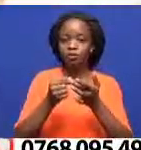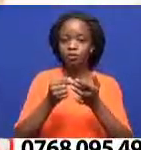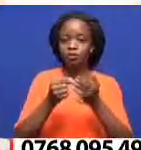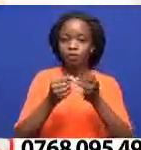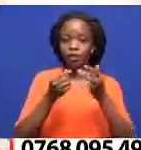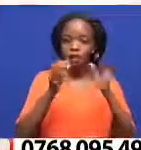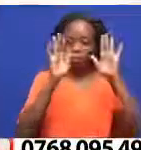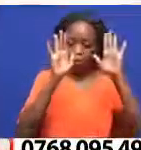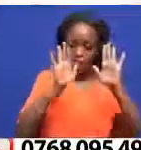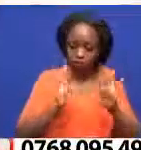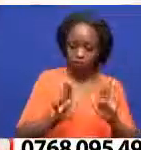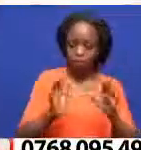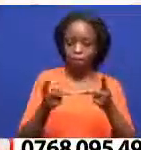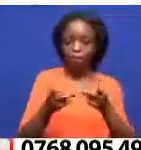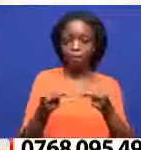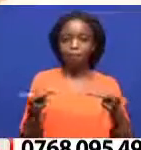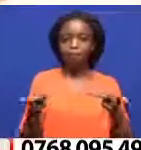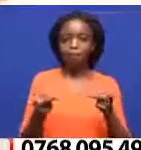pristine